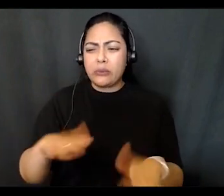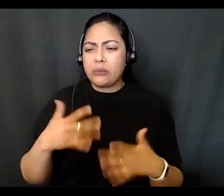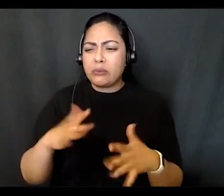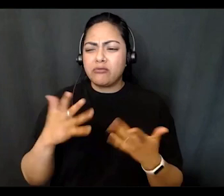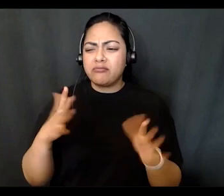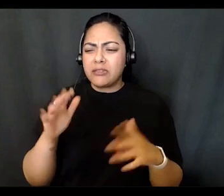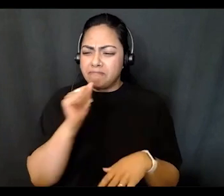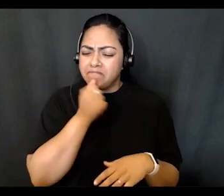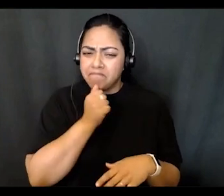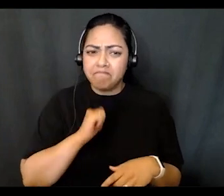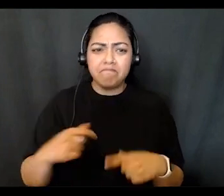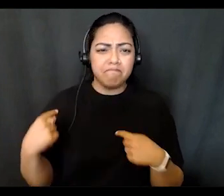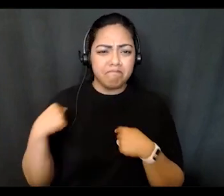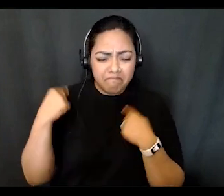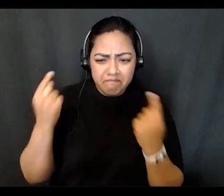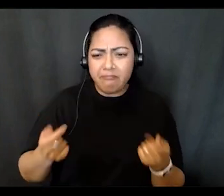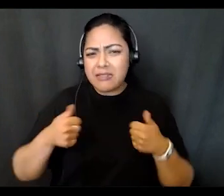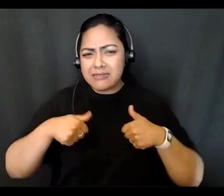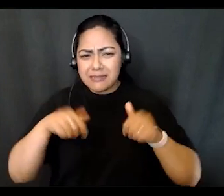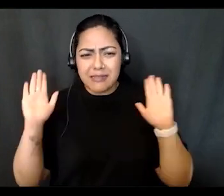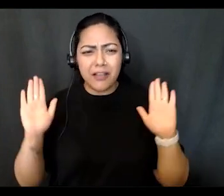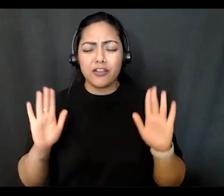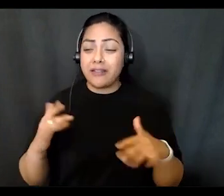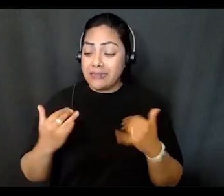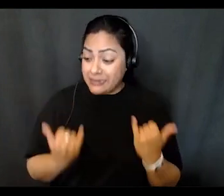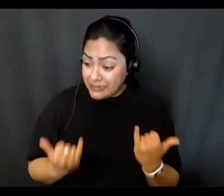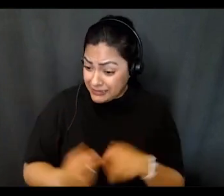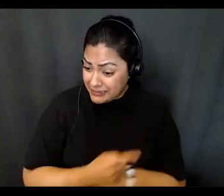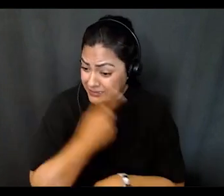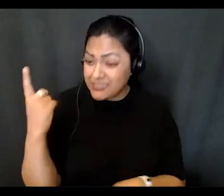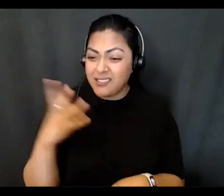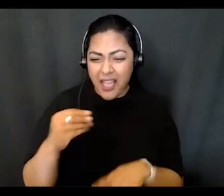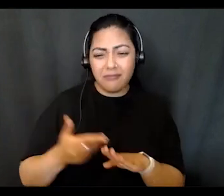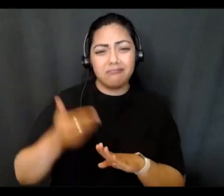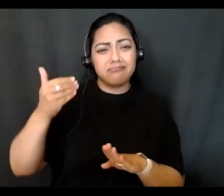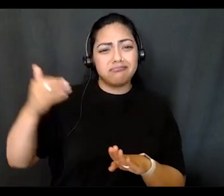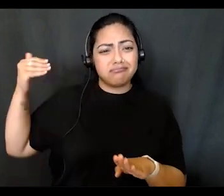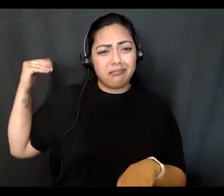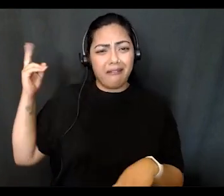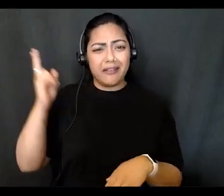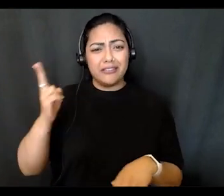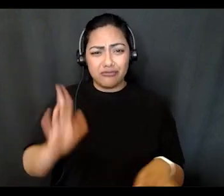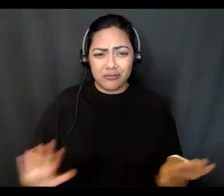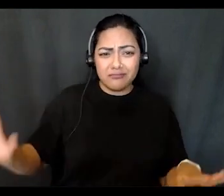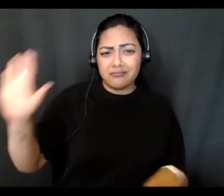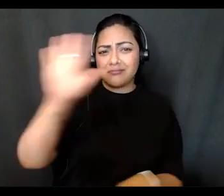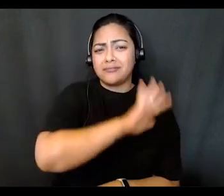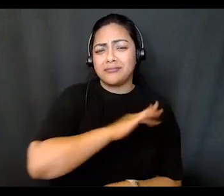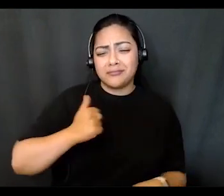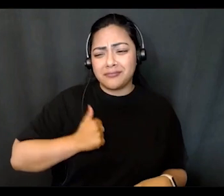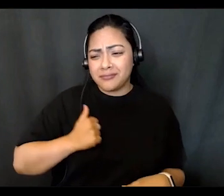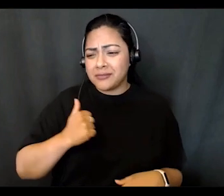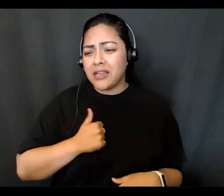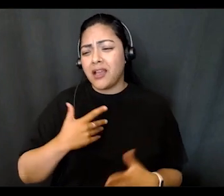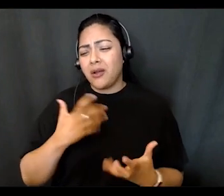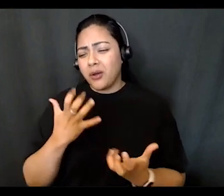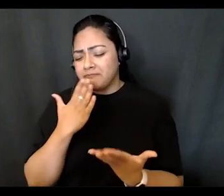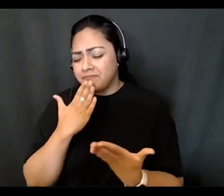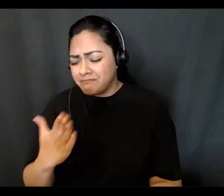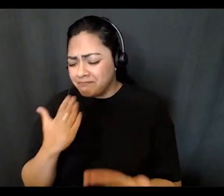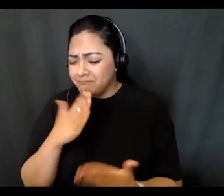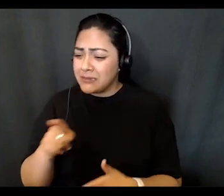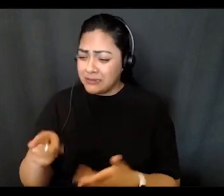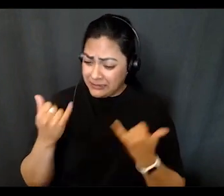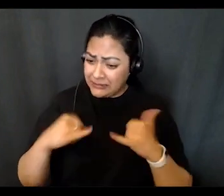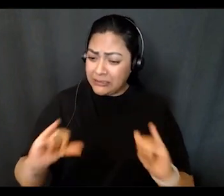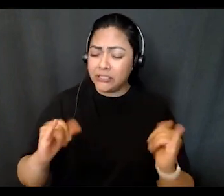today and historically across the country, and express my gratitude for their enduring presence that continues to shape